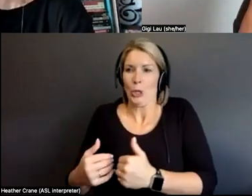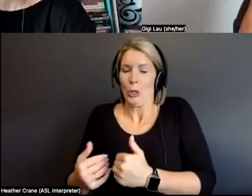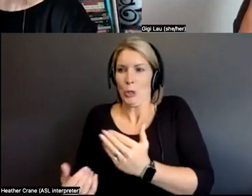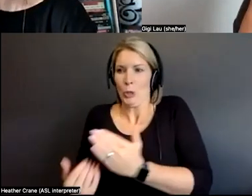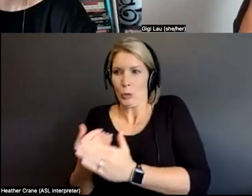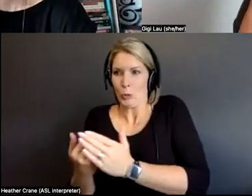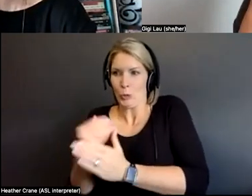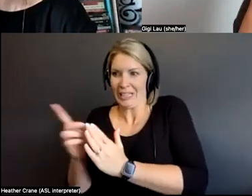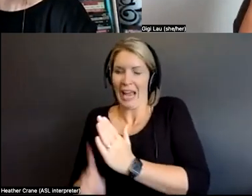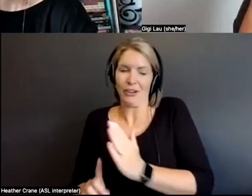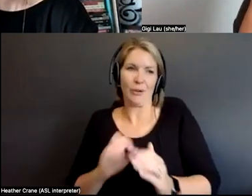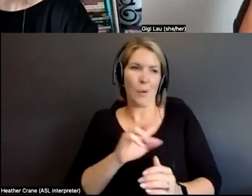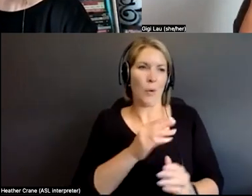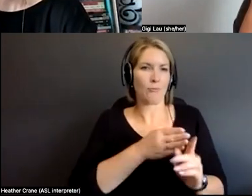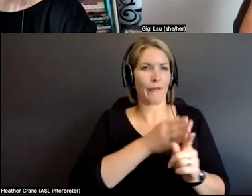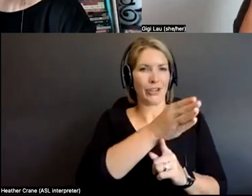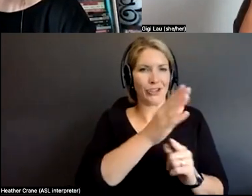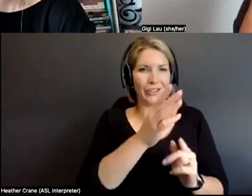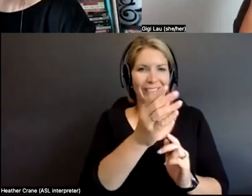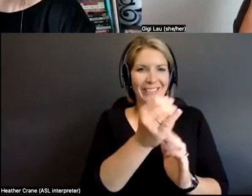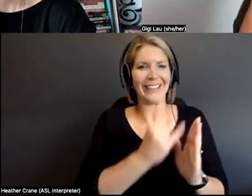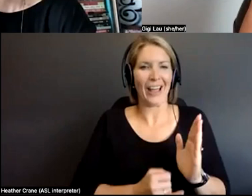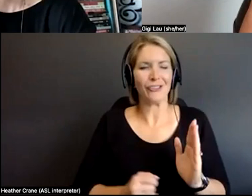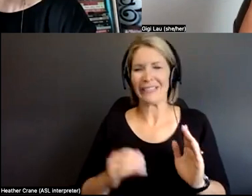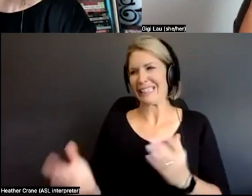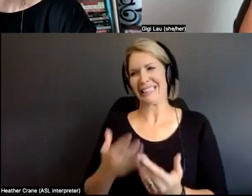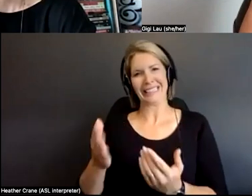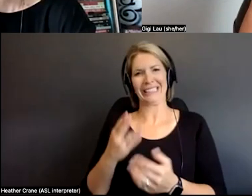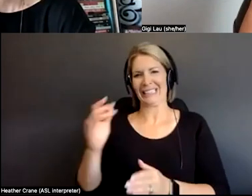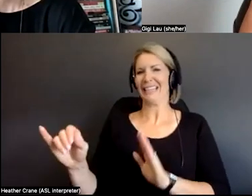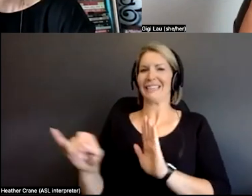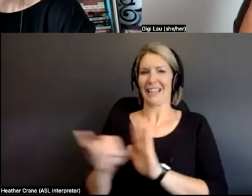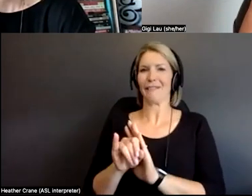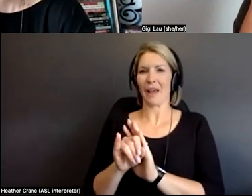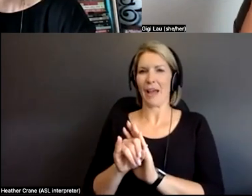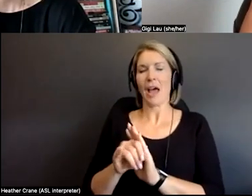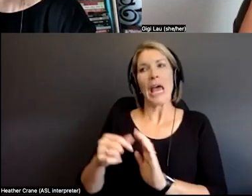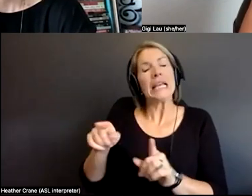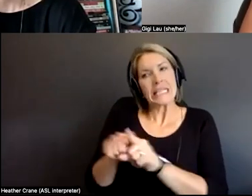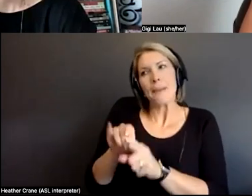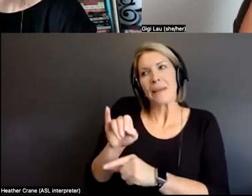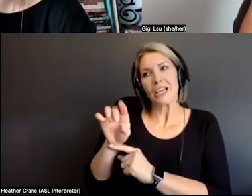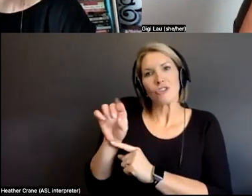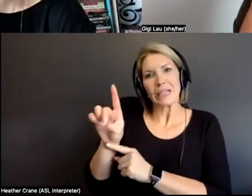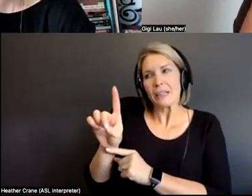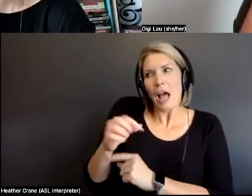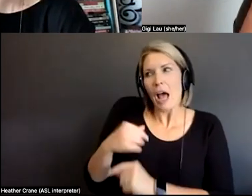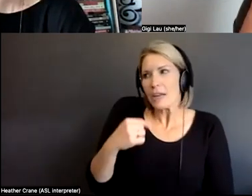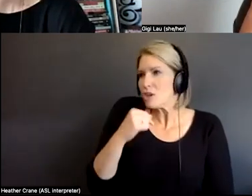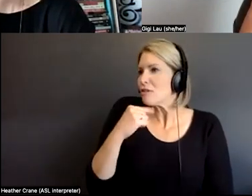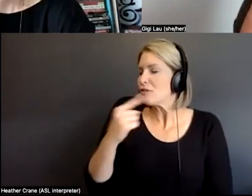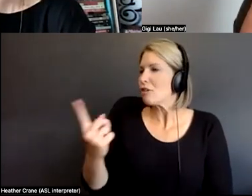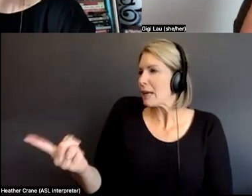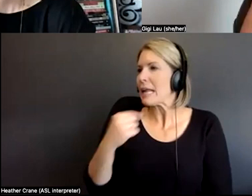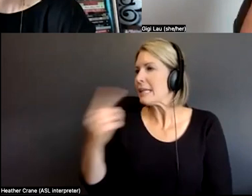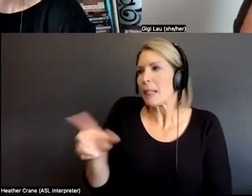was where Ingrid said, you know, I say why. And I feel like a part that's missing